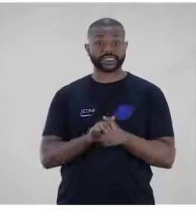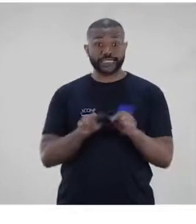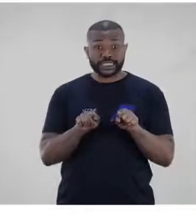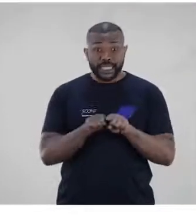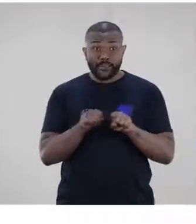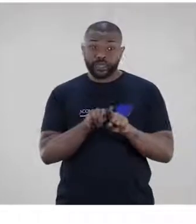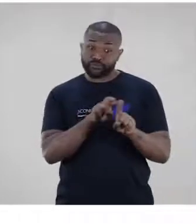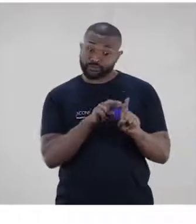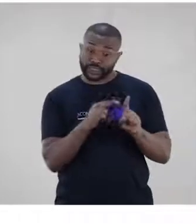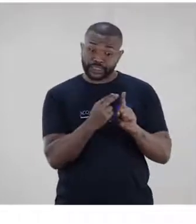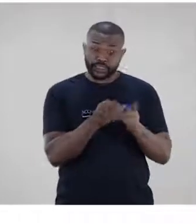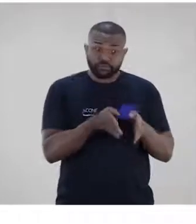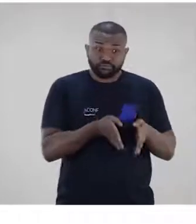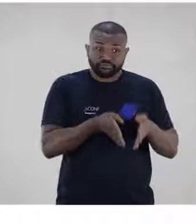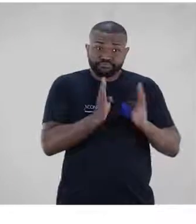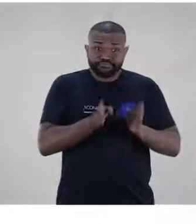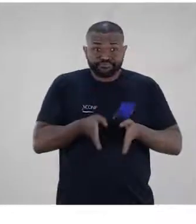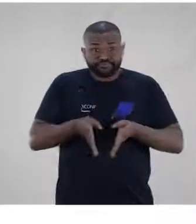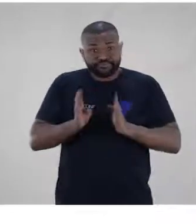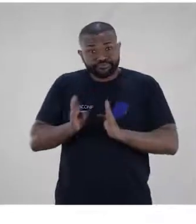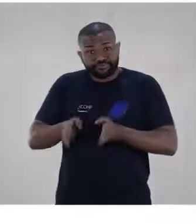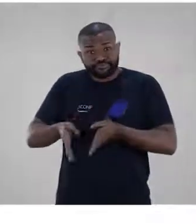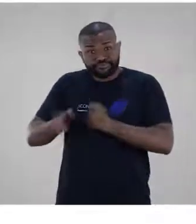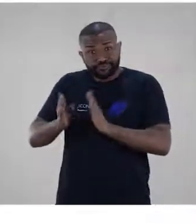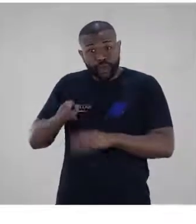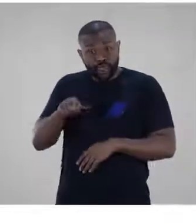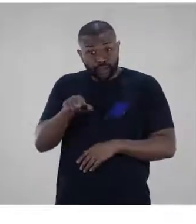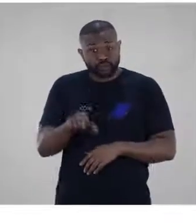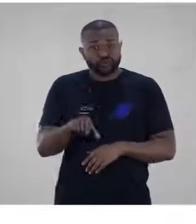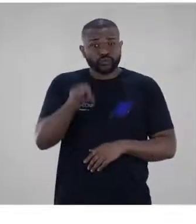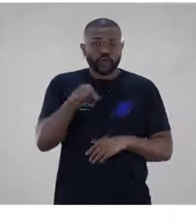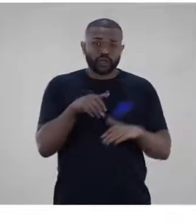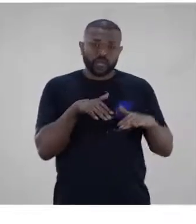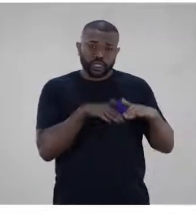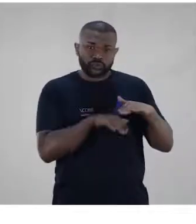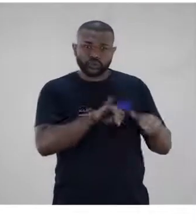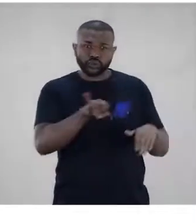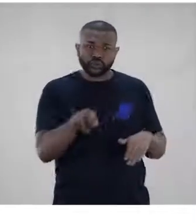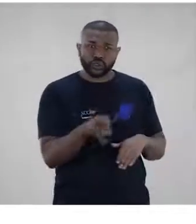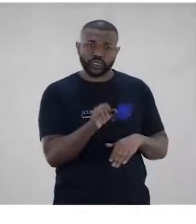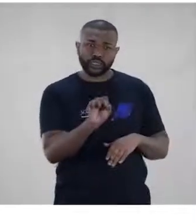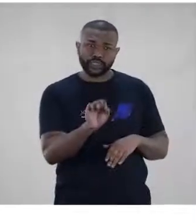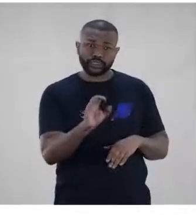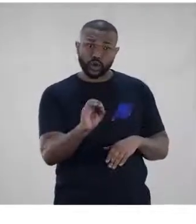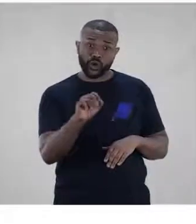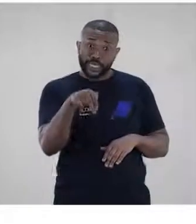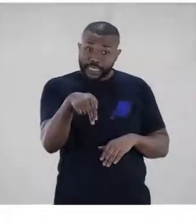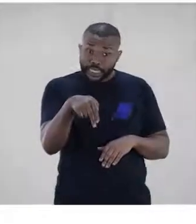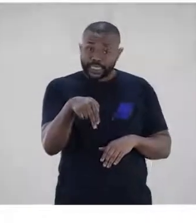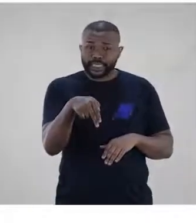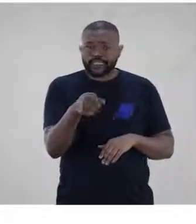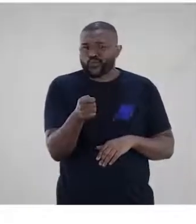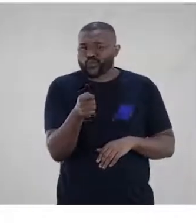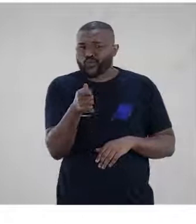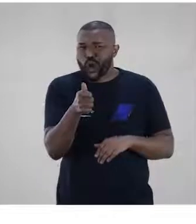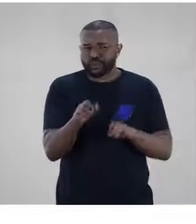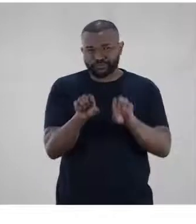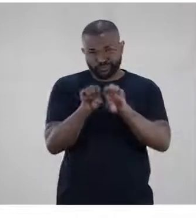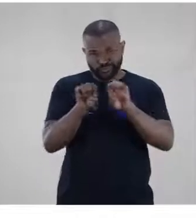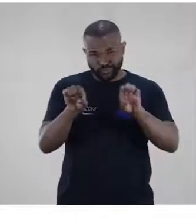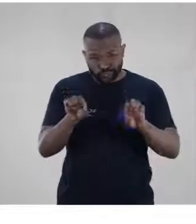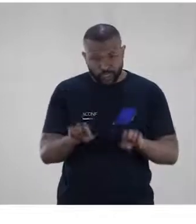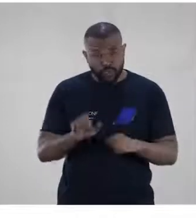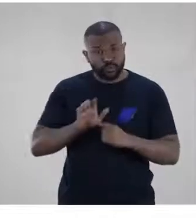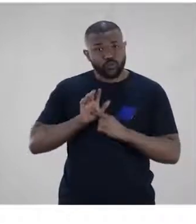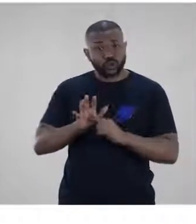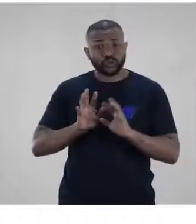kind of semi-structured JSON files of that columnar view. Give me all of the addresses for all of the customers